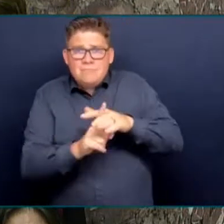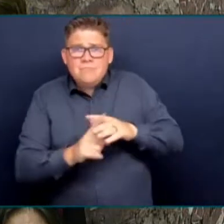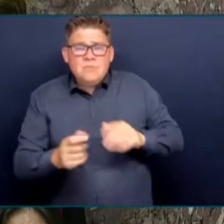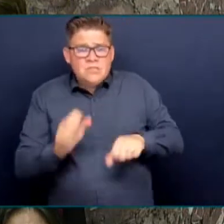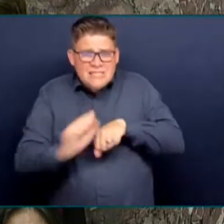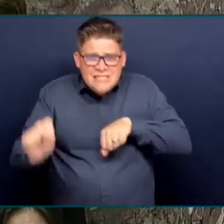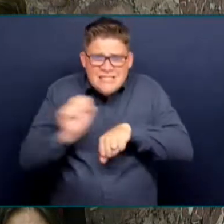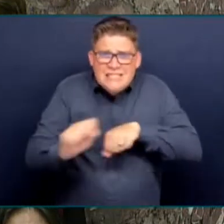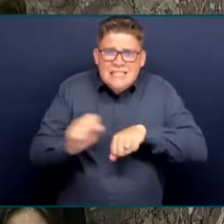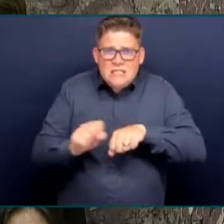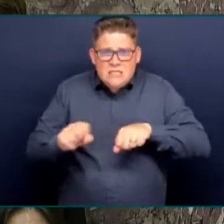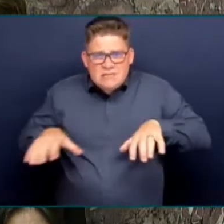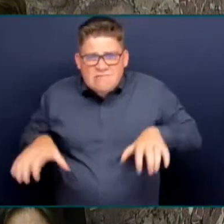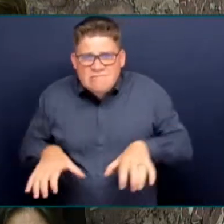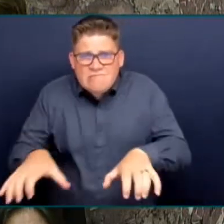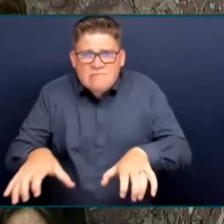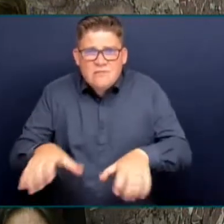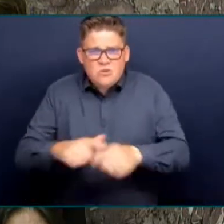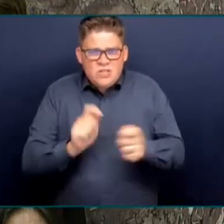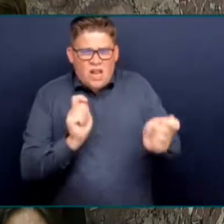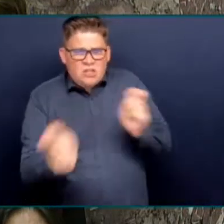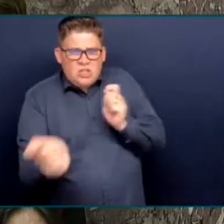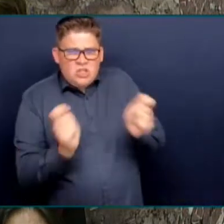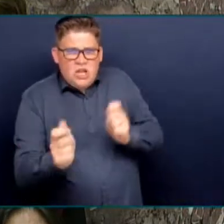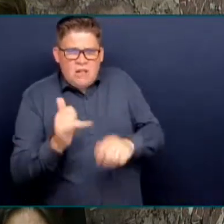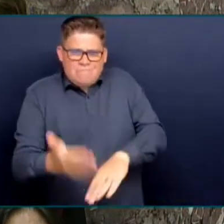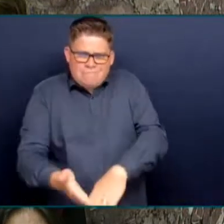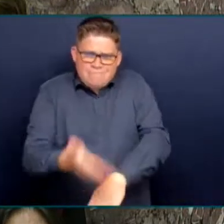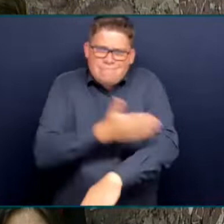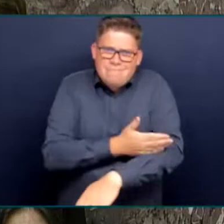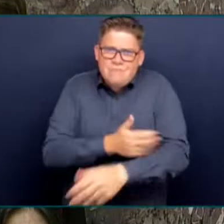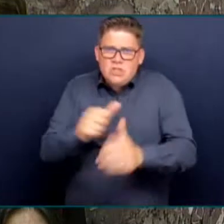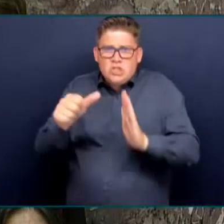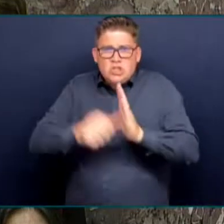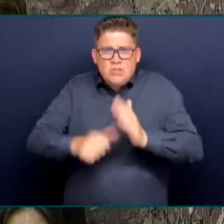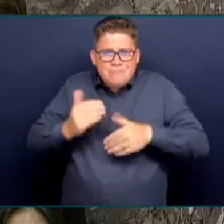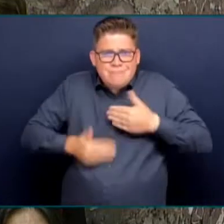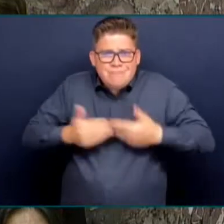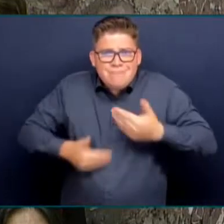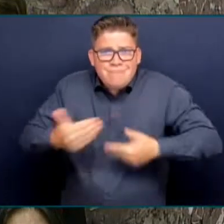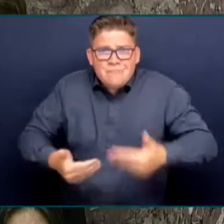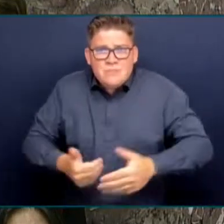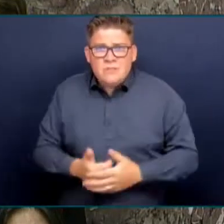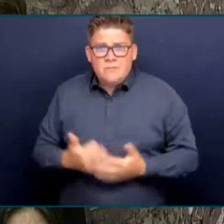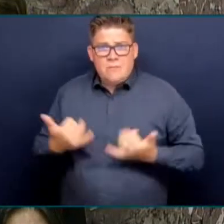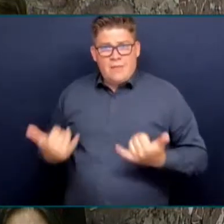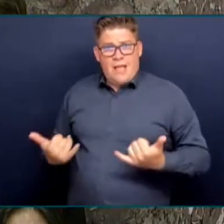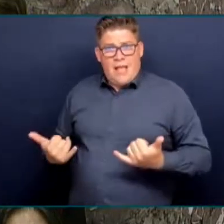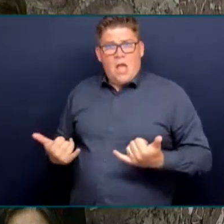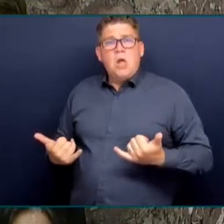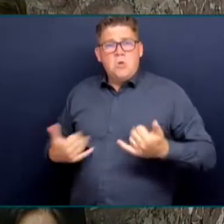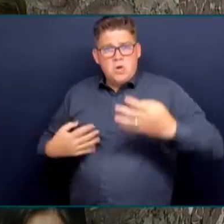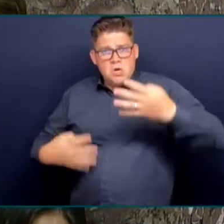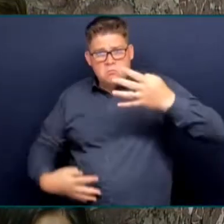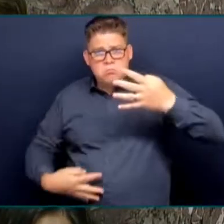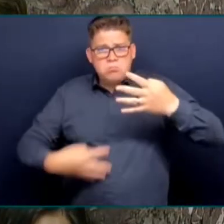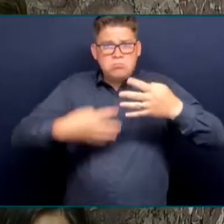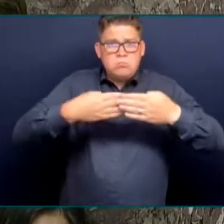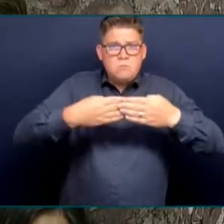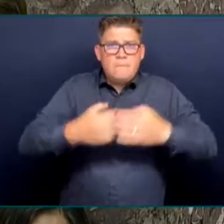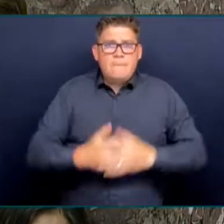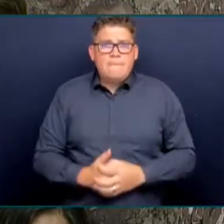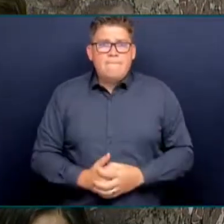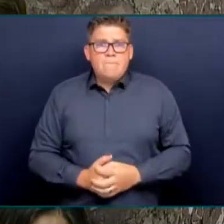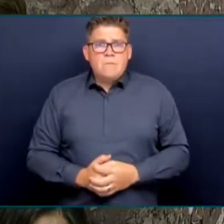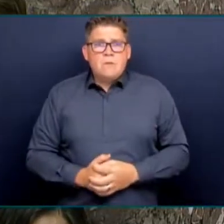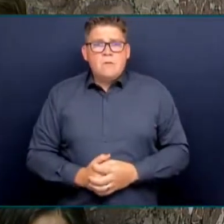and it's why we're taking action now, Honourable Speaker. And so I would say to the Honourable Member, in Kamloops and everywhere else, and in